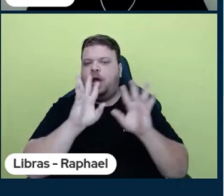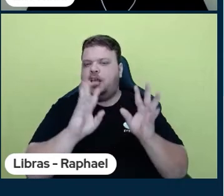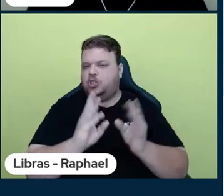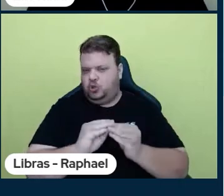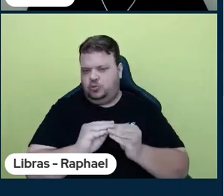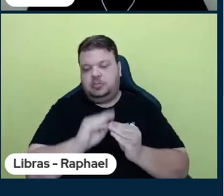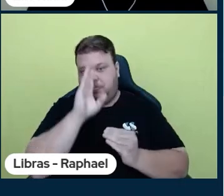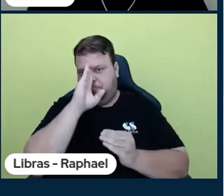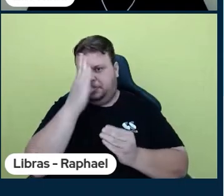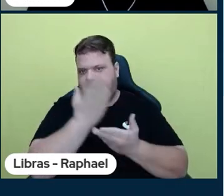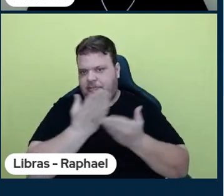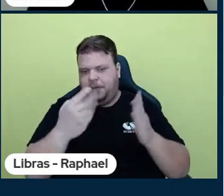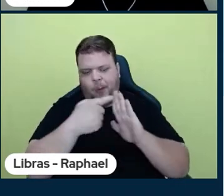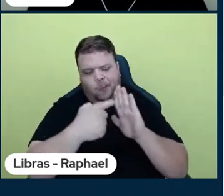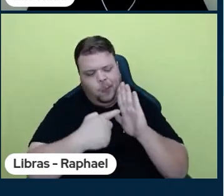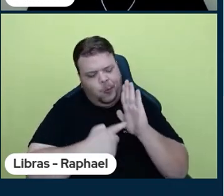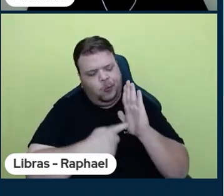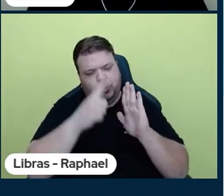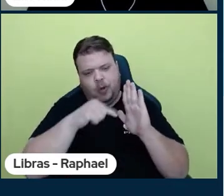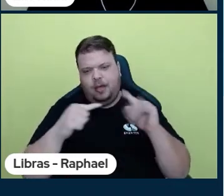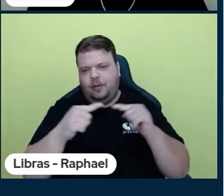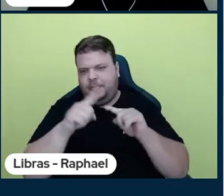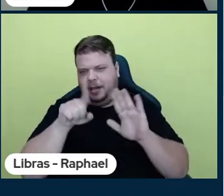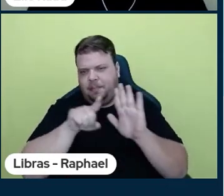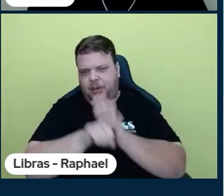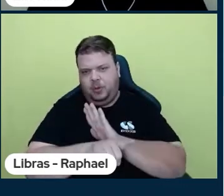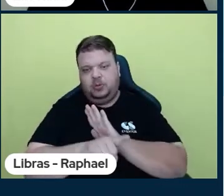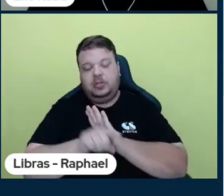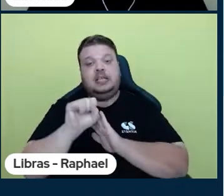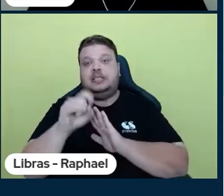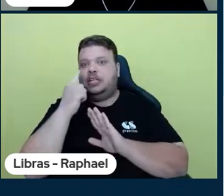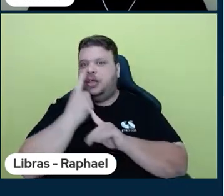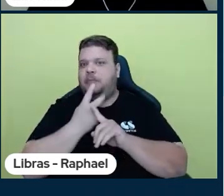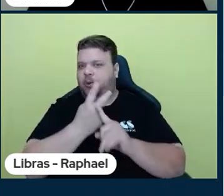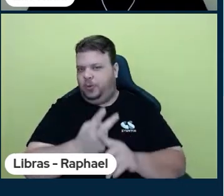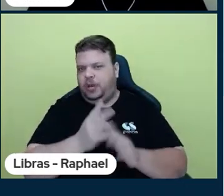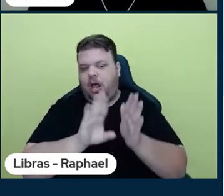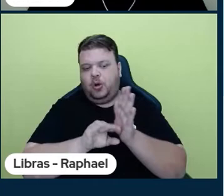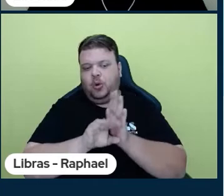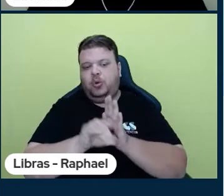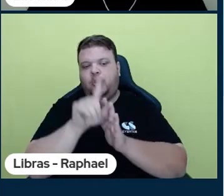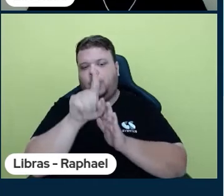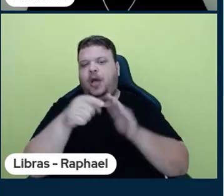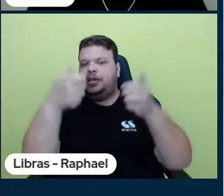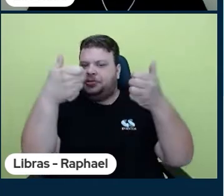the paragraph in our WordLift article where we talk about